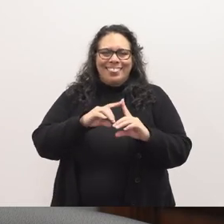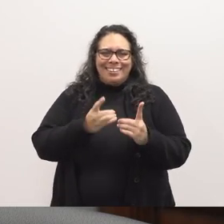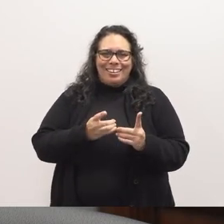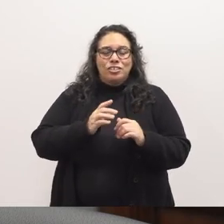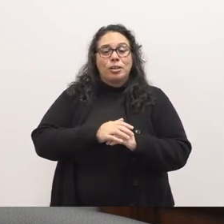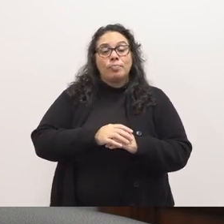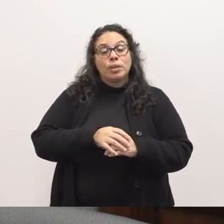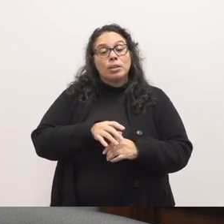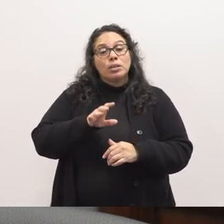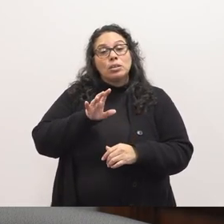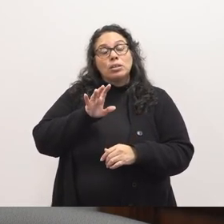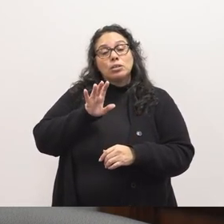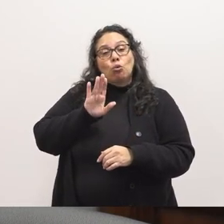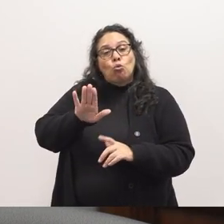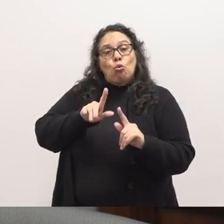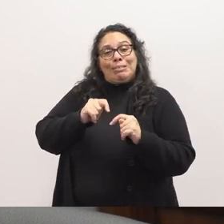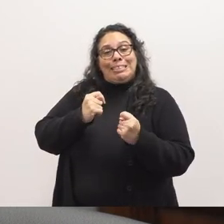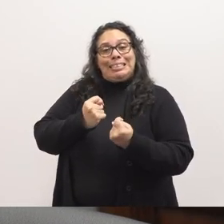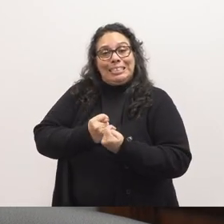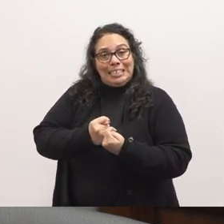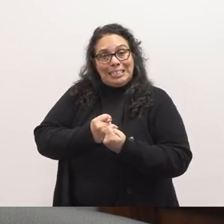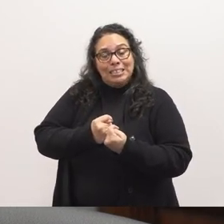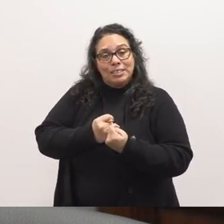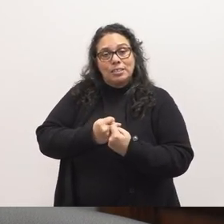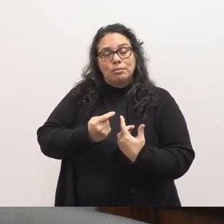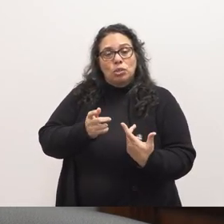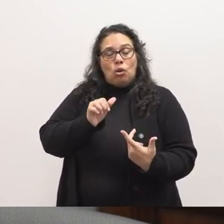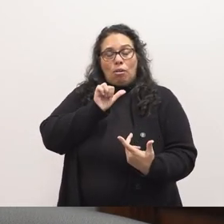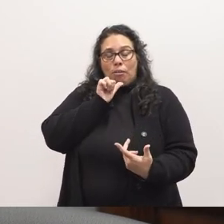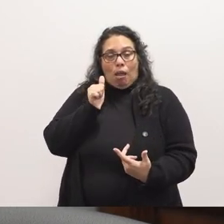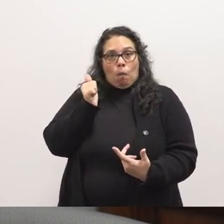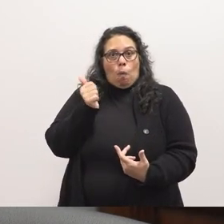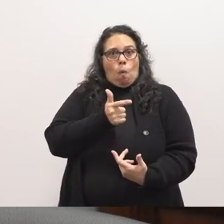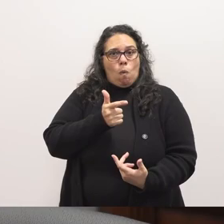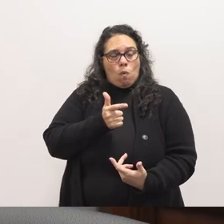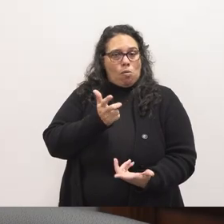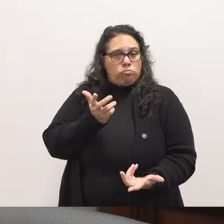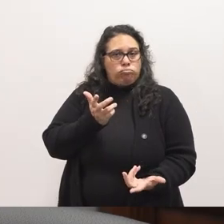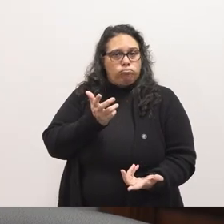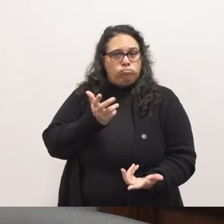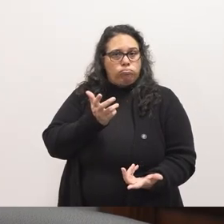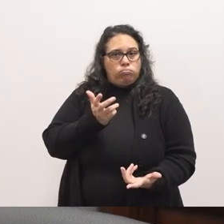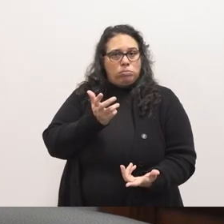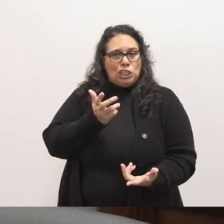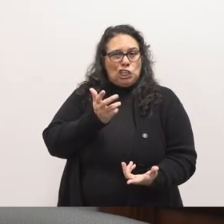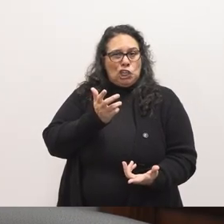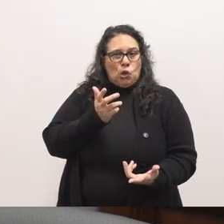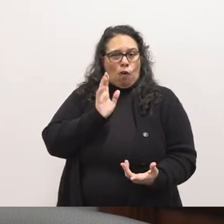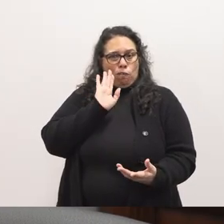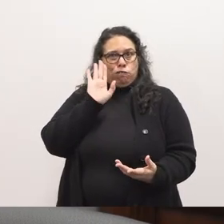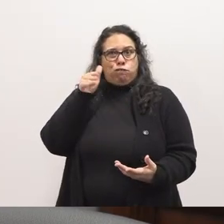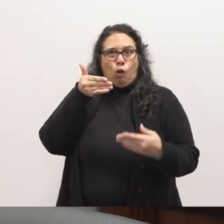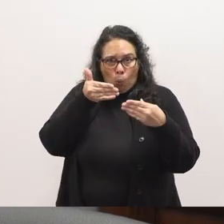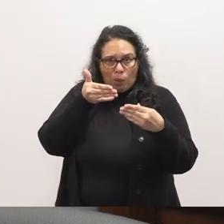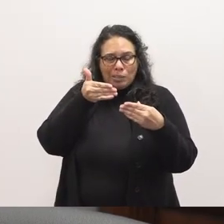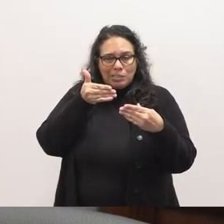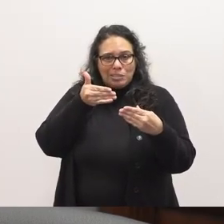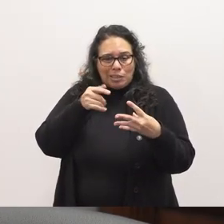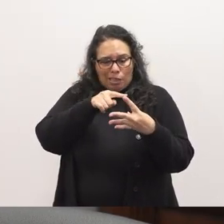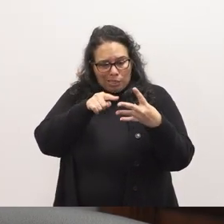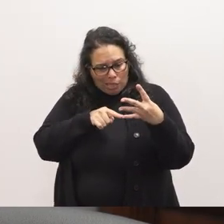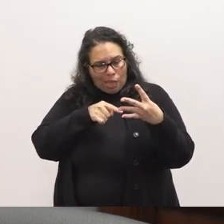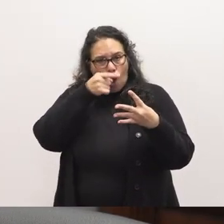and that your teams, you know, are not all just pivoting around four goals in the district.